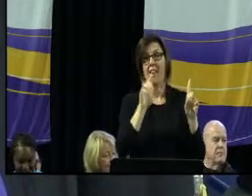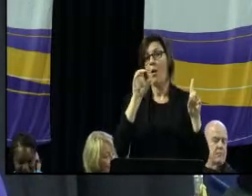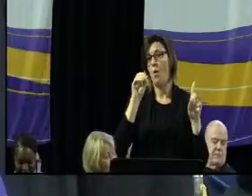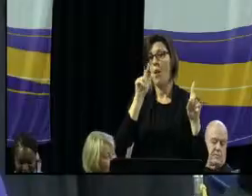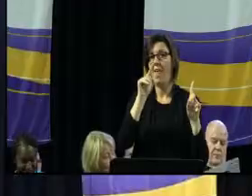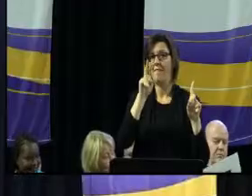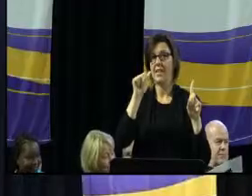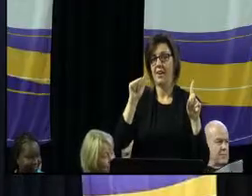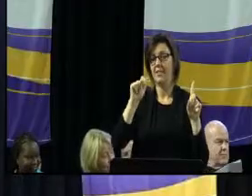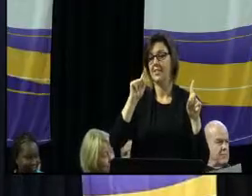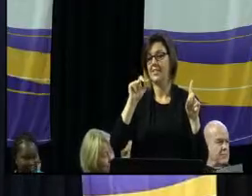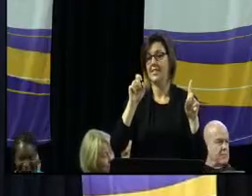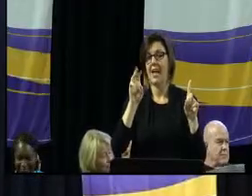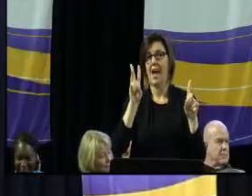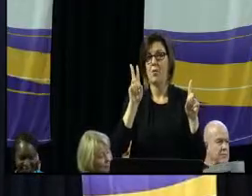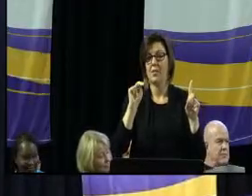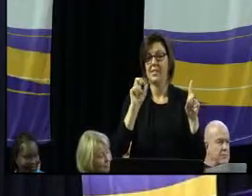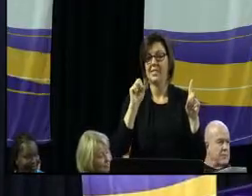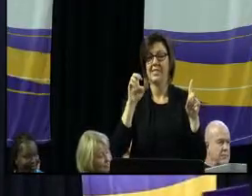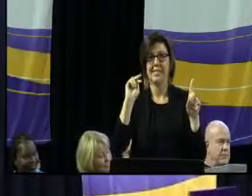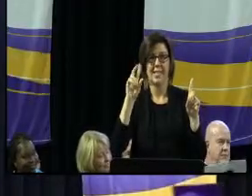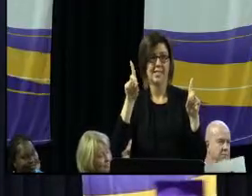Townsend.